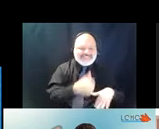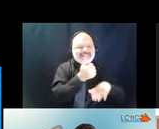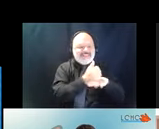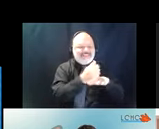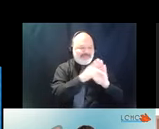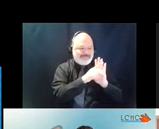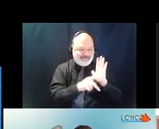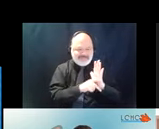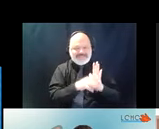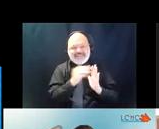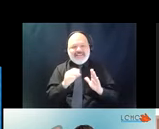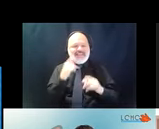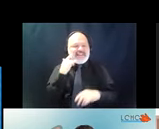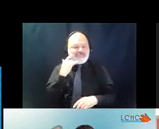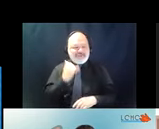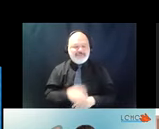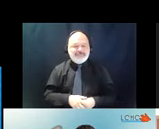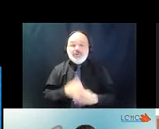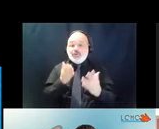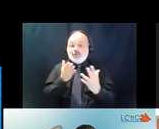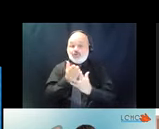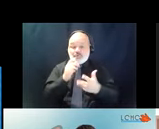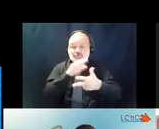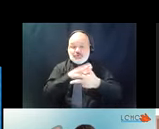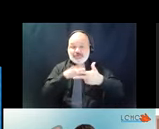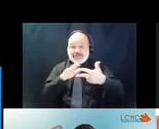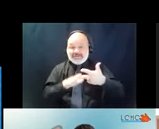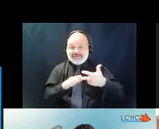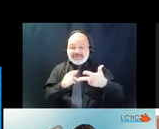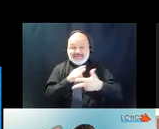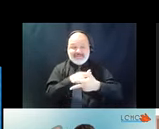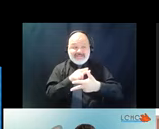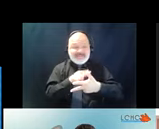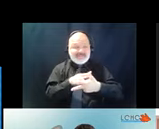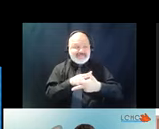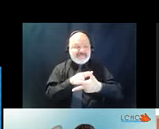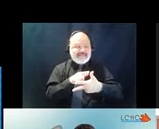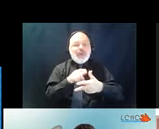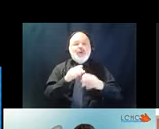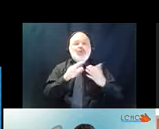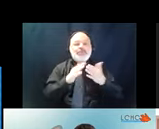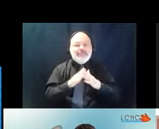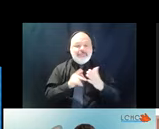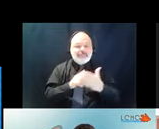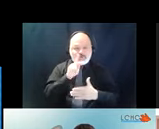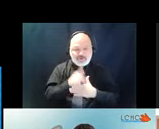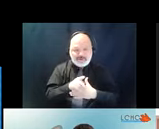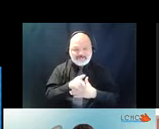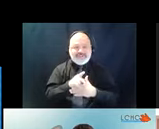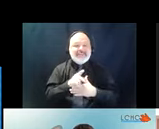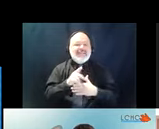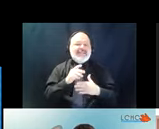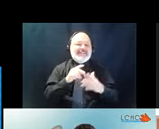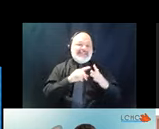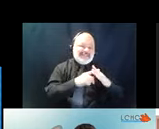slide. And we do this through three priority strategies. The first is our community programming's arm. Our signature